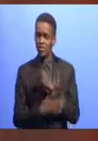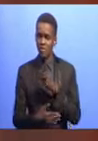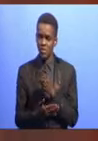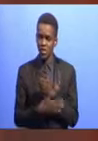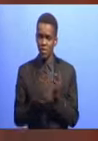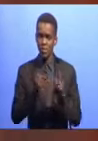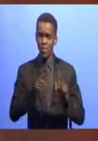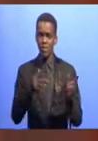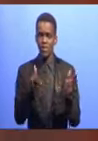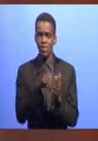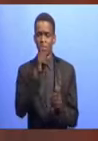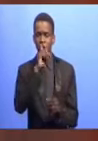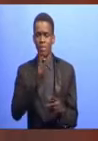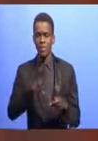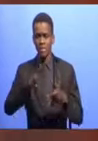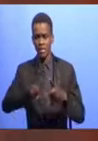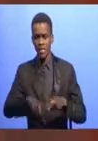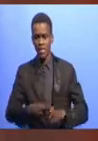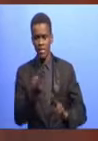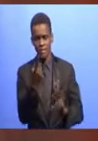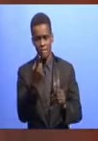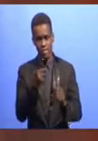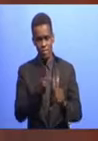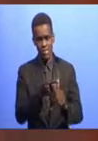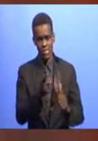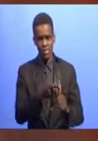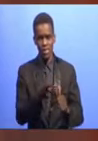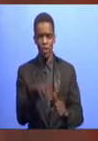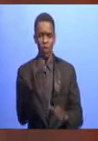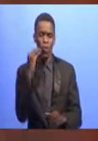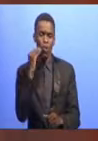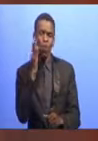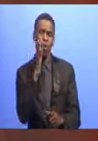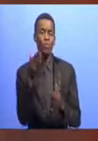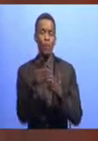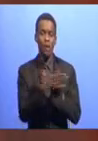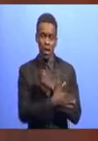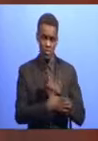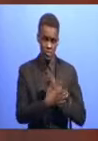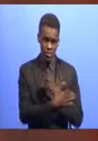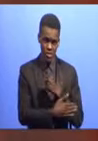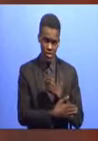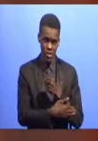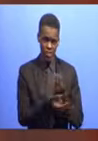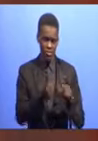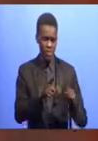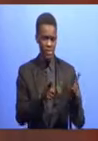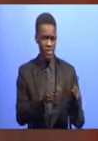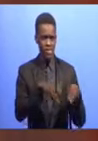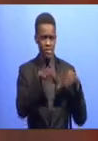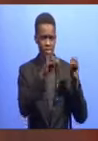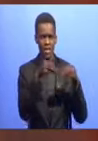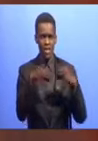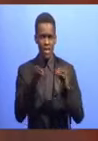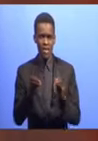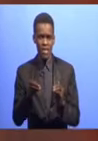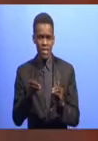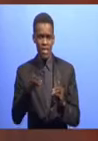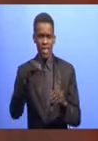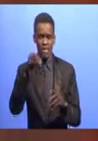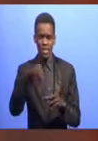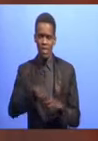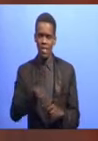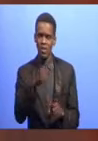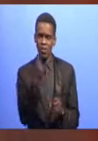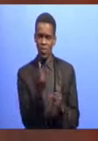khone mo re go bitsa re re access to the market, to the domestic market. Go dingalo go rekisa mo khae ka gore ga gona